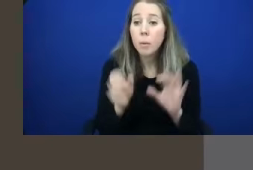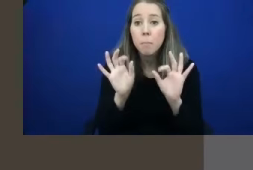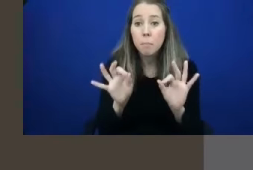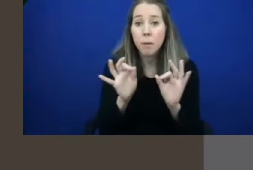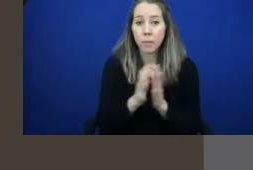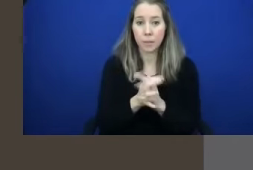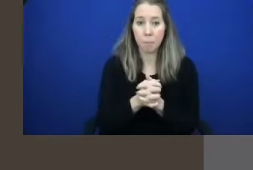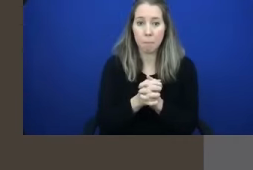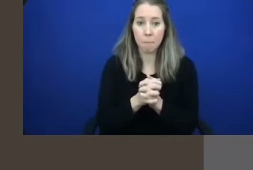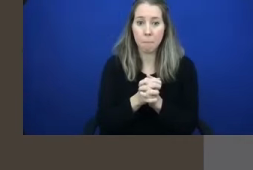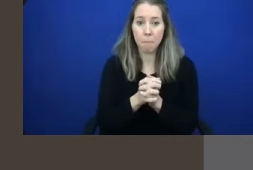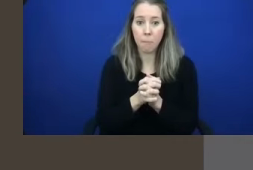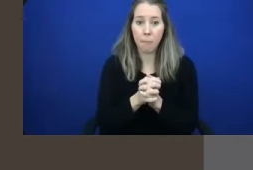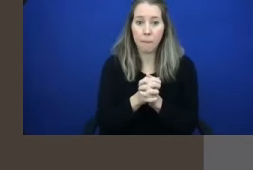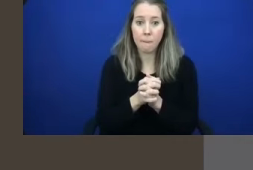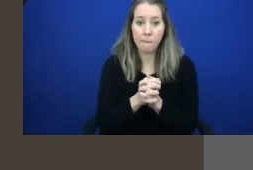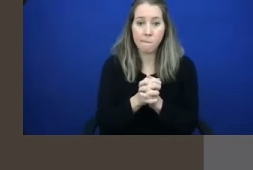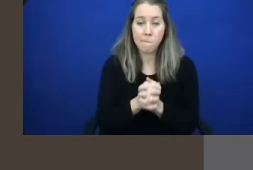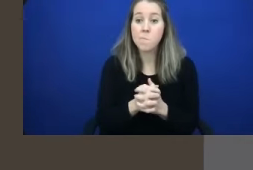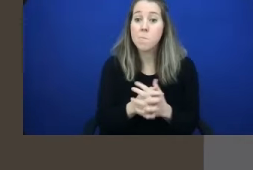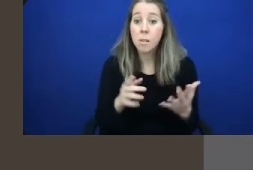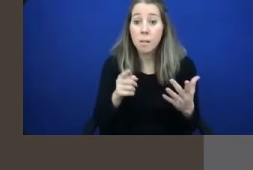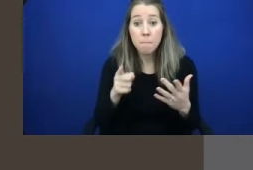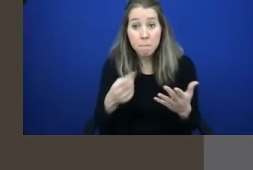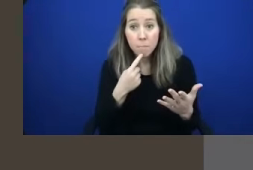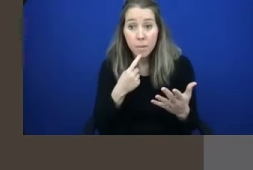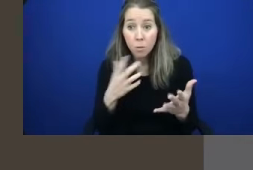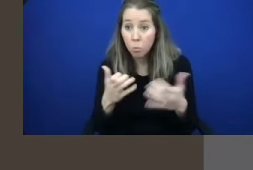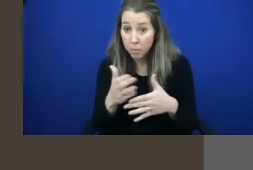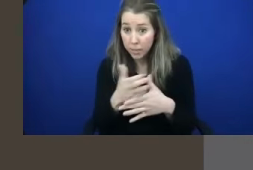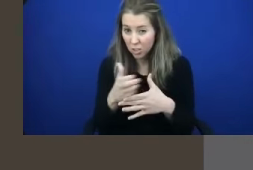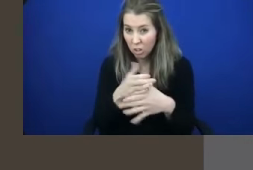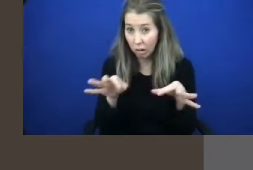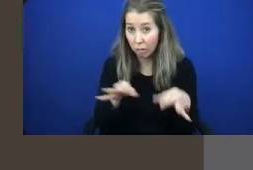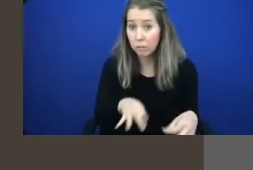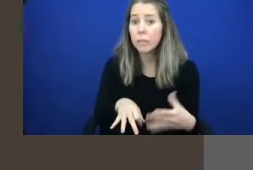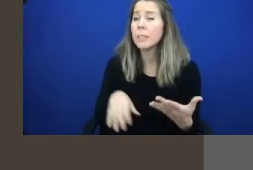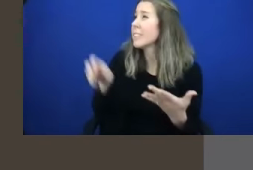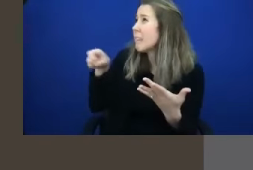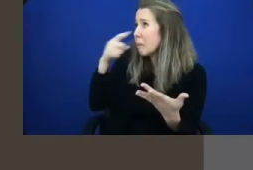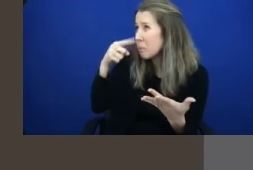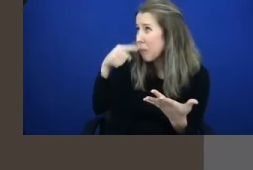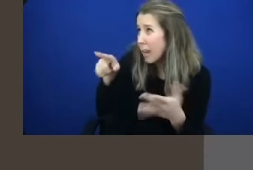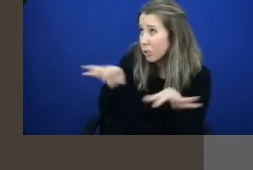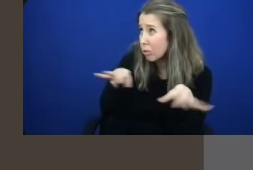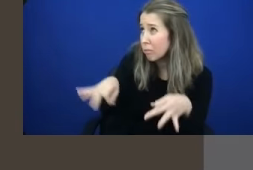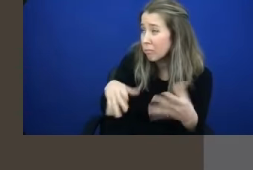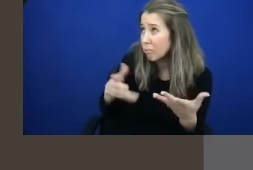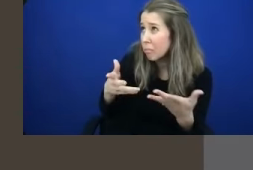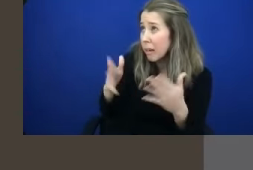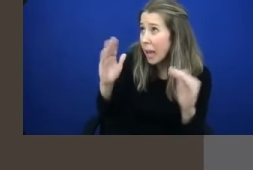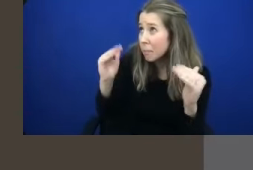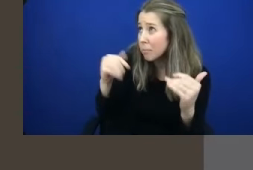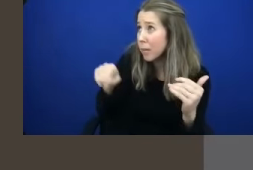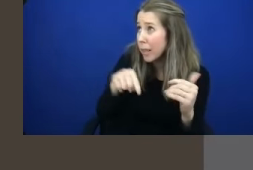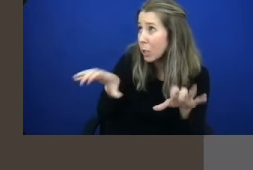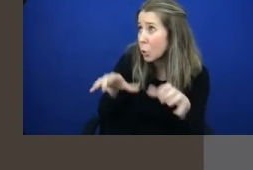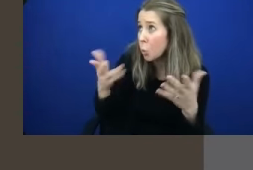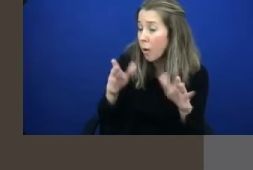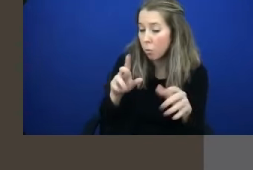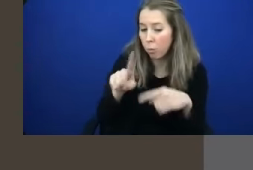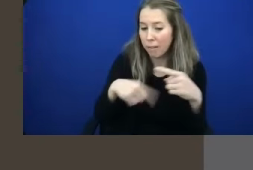So so you said you want me to share kind of what they are real quick? Yeah, if you don't mind just sharing what their expectation is, what they're going to do when they get into the room.